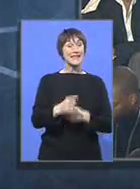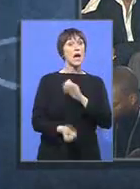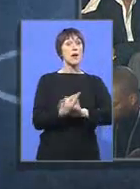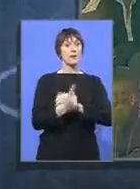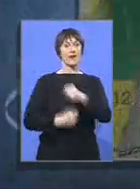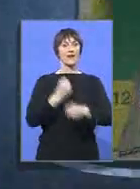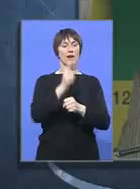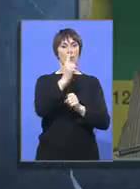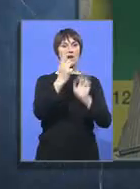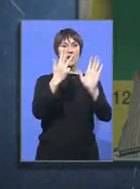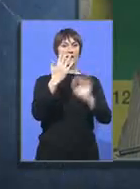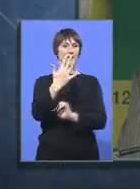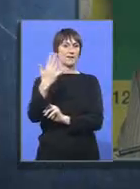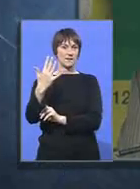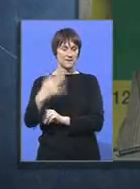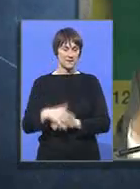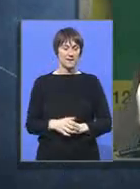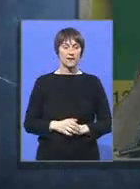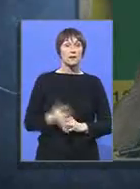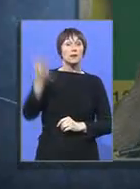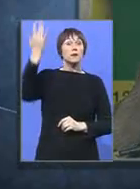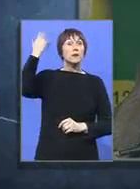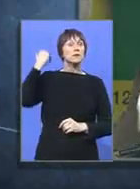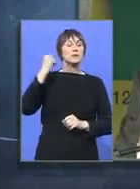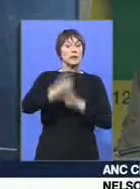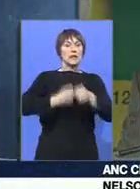On the 21st of March, 1960,